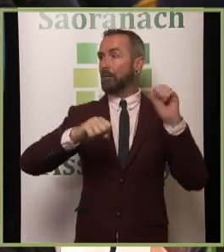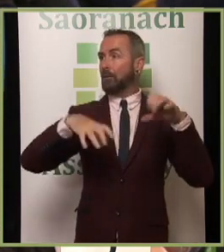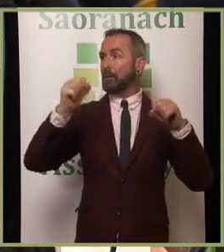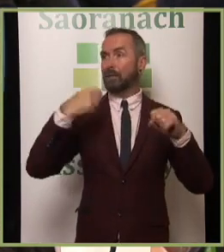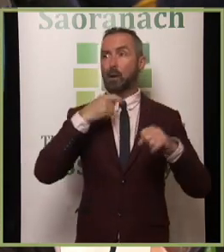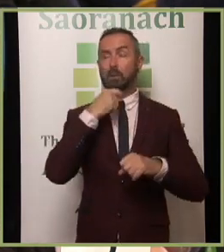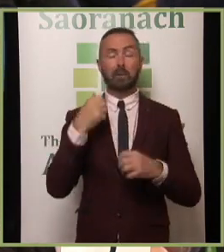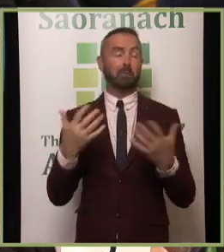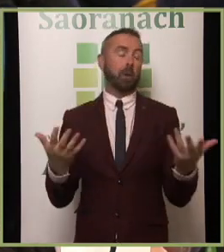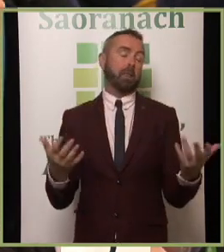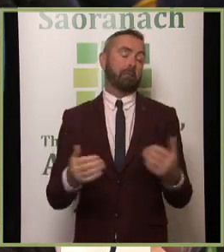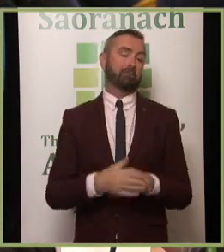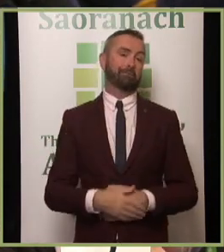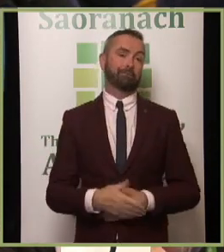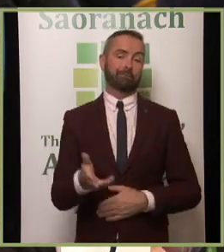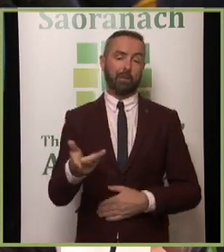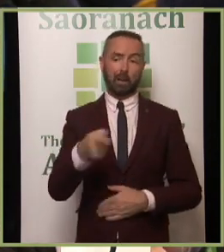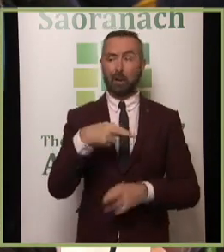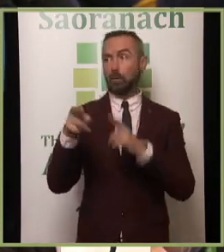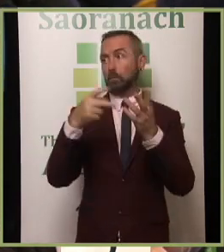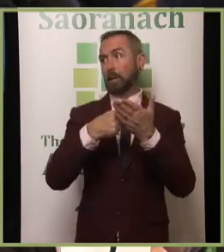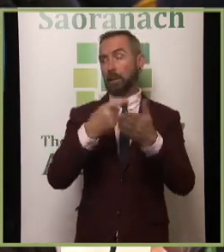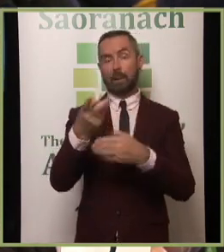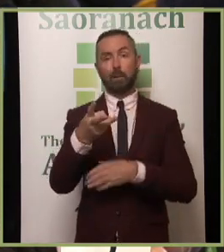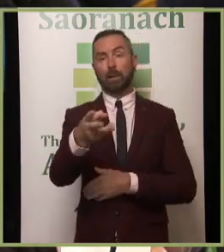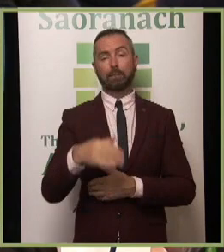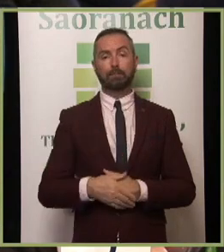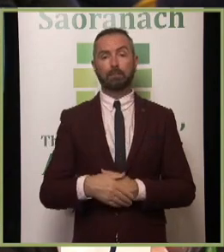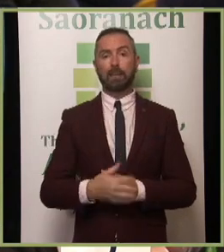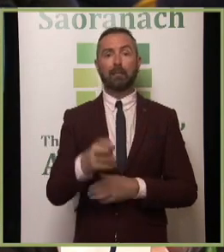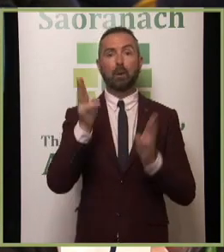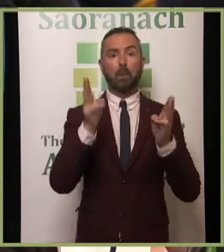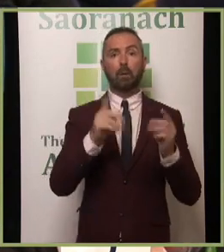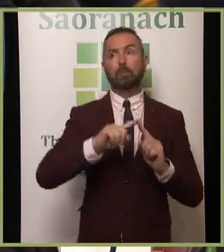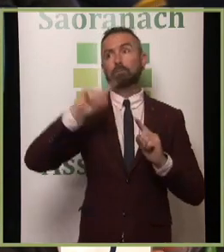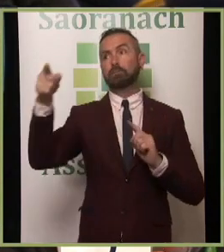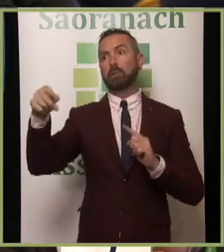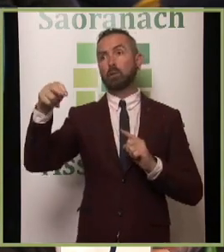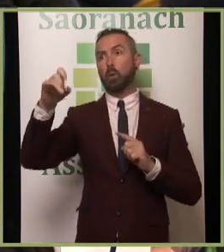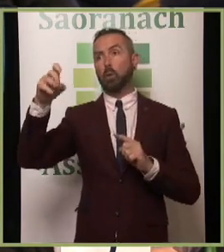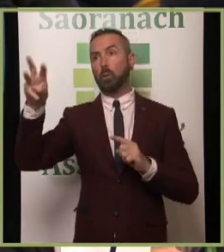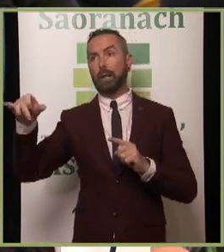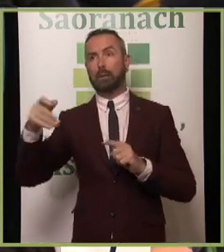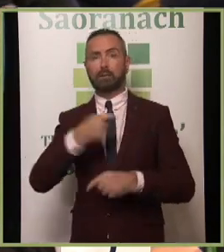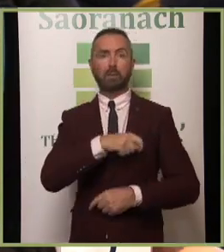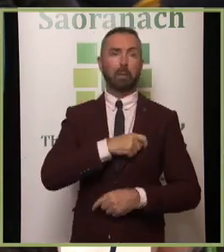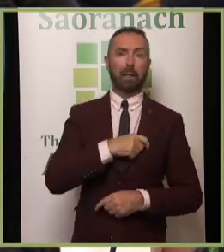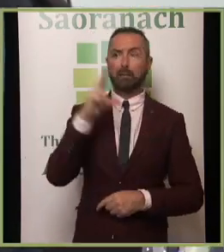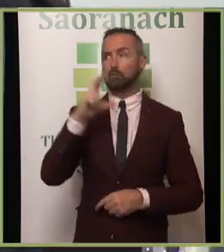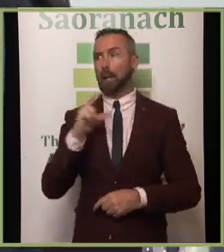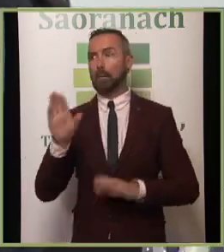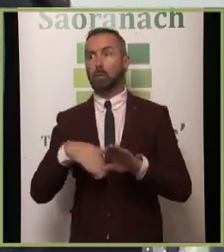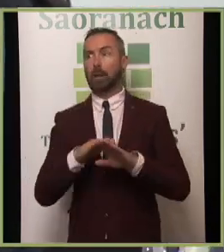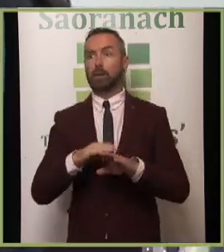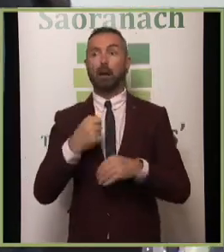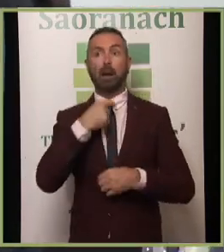well, and some crowd have the power going to Norway, Spain, or France, or some other way, I can say, well, I stood up and I